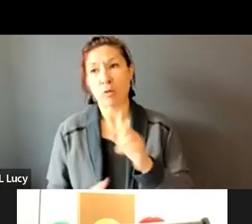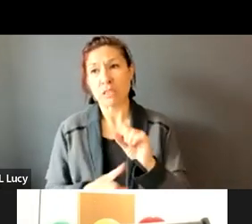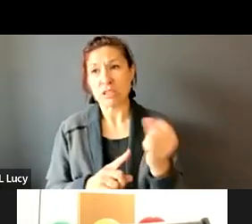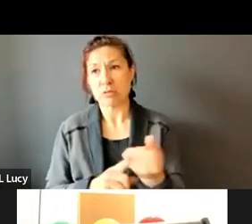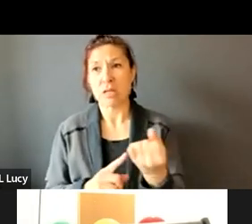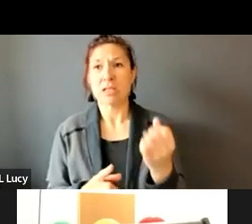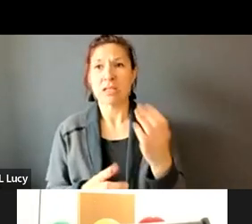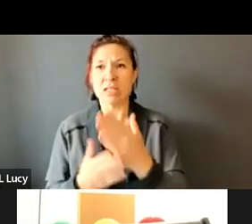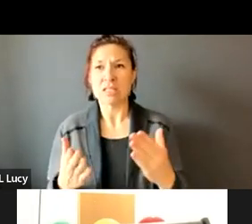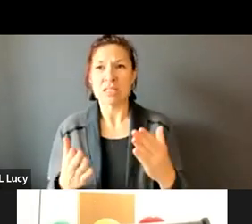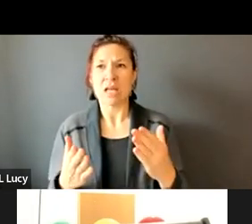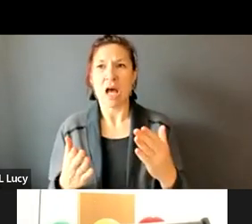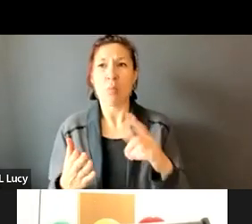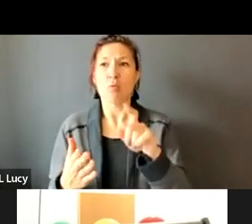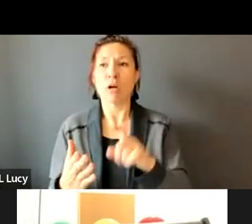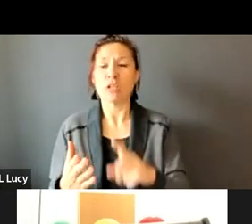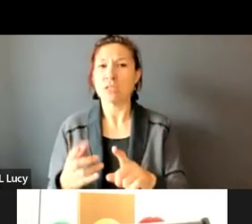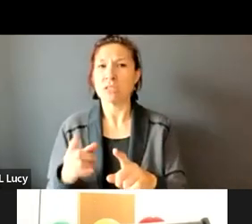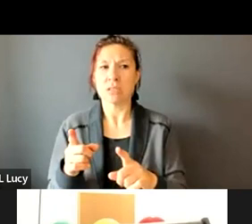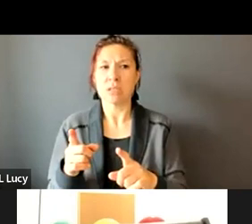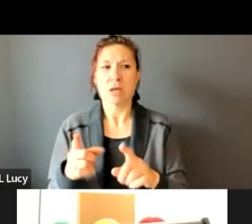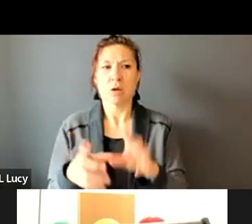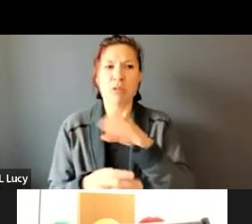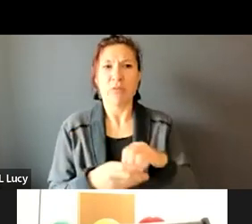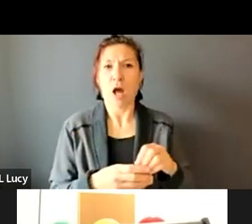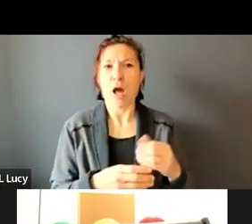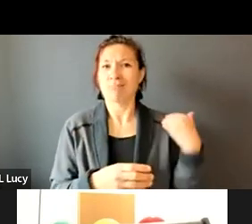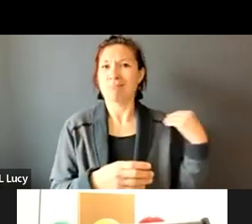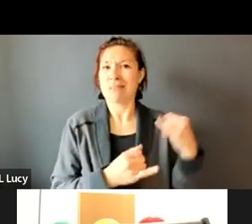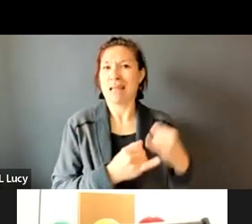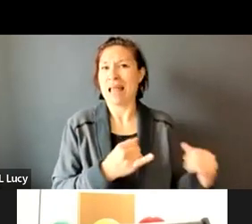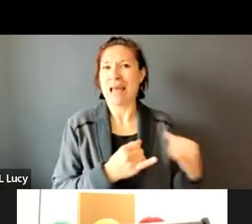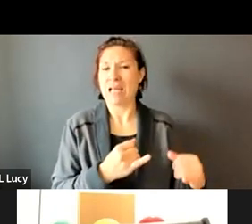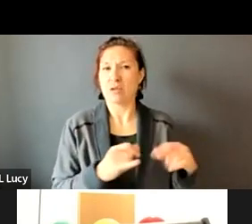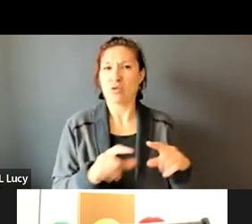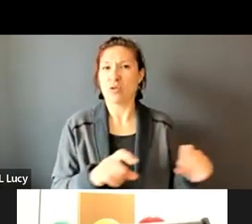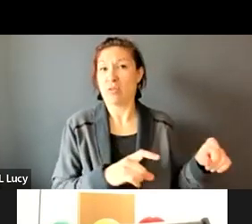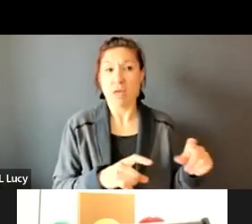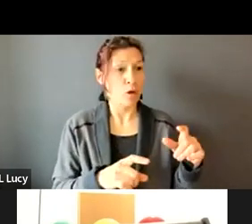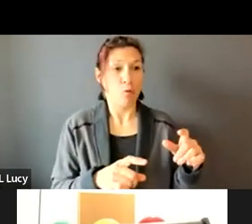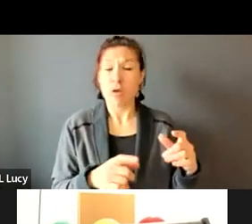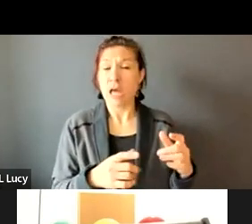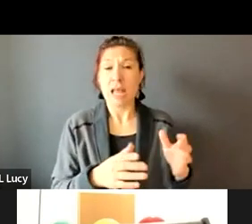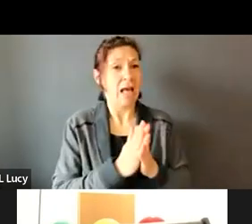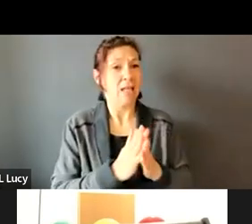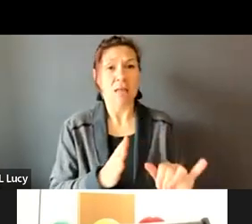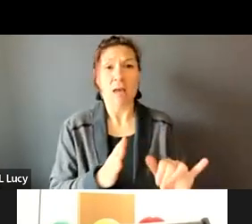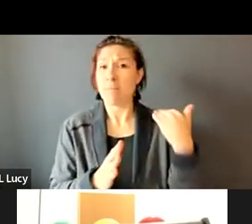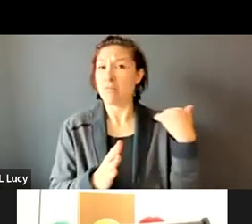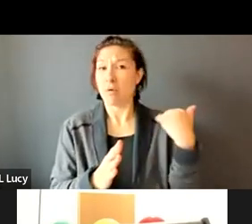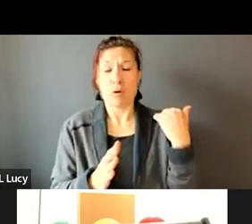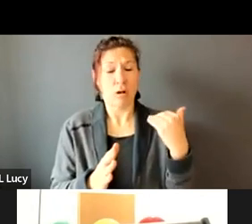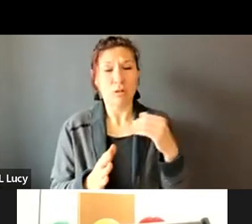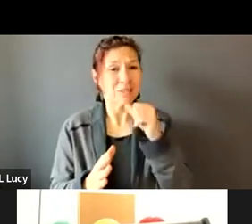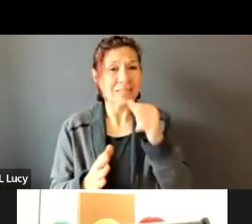the last few like the last surveys so that was not something recently added those were something that had been surveyed on prior in the in the past